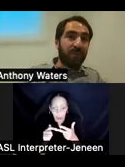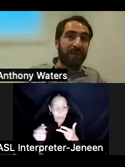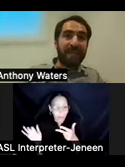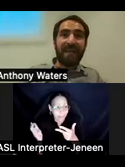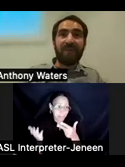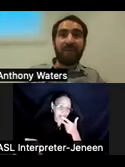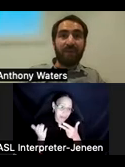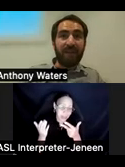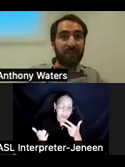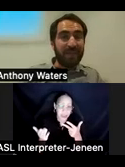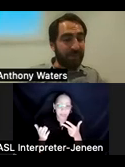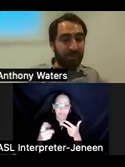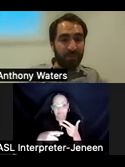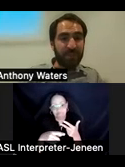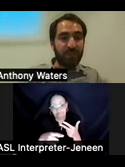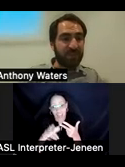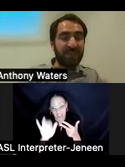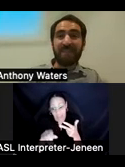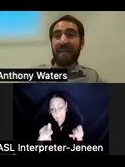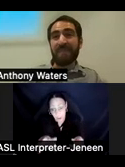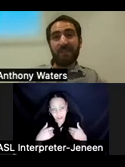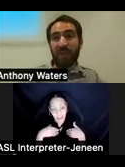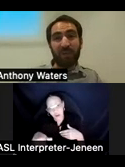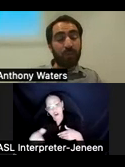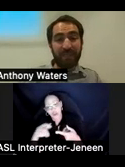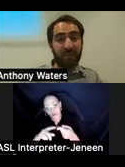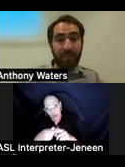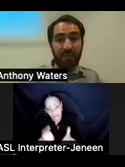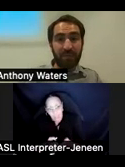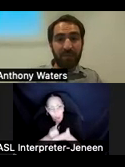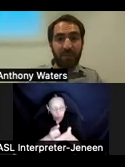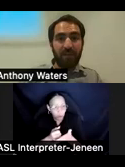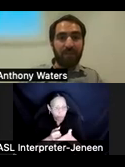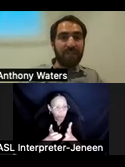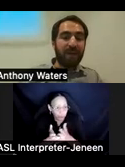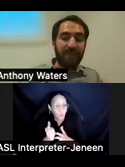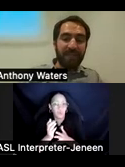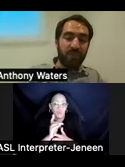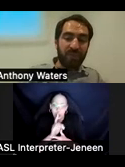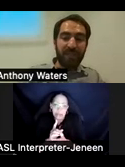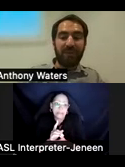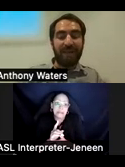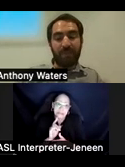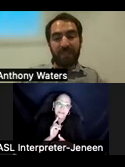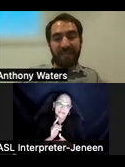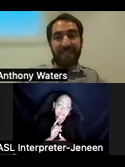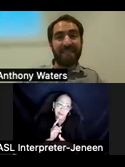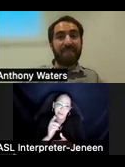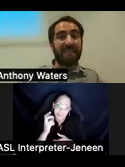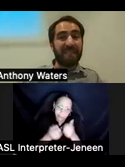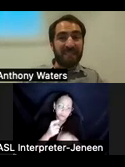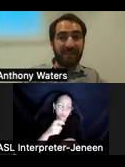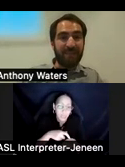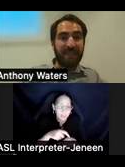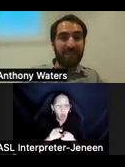Or maybe they have another friend who's helped them through these sorts of tough times that you want to loop in as well. But it's about making sure that you're able to take the